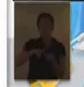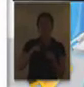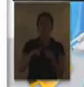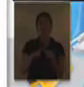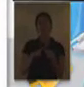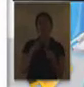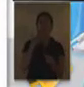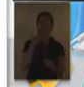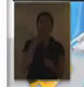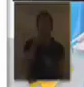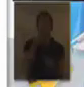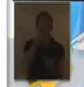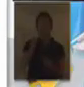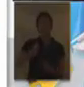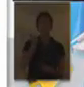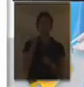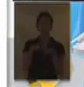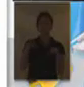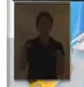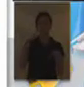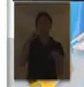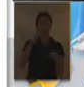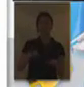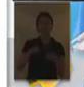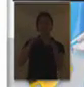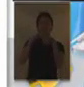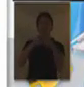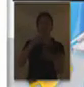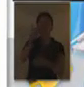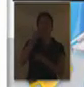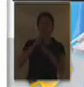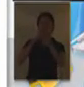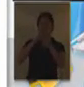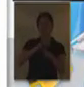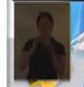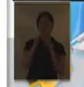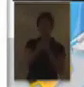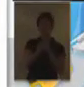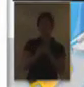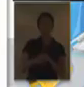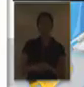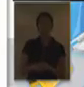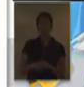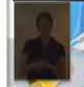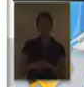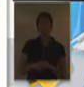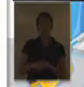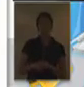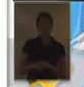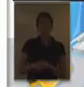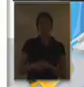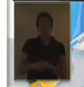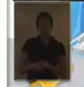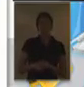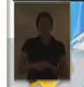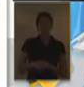a simulation of geothermal energy with a tank which maintains constant temperature.